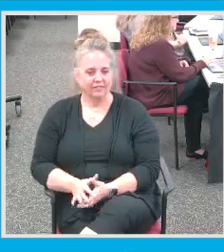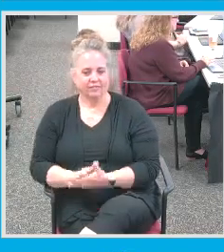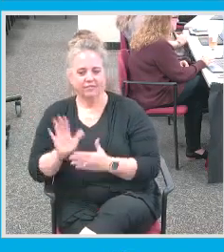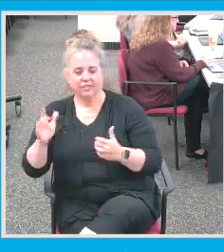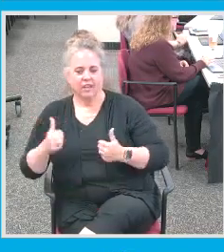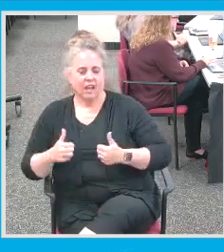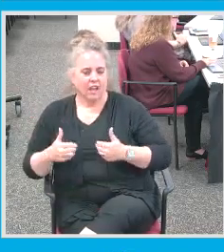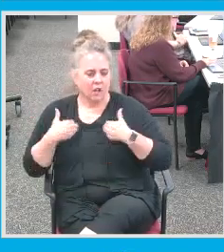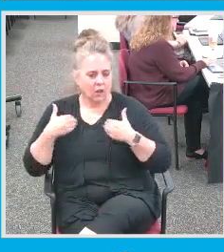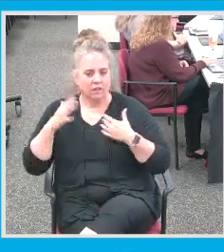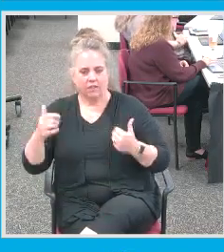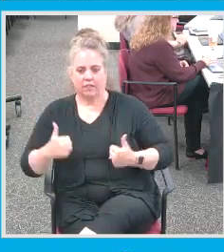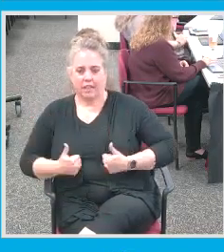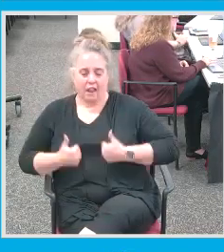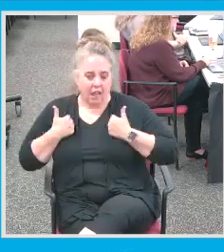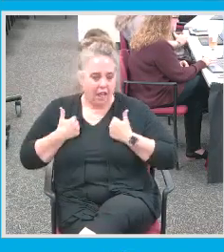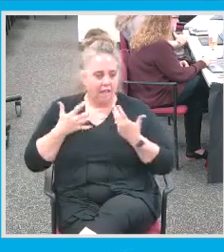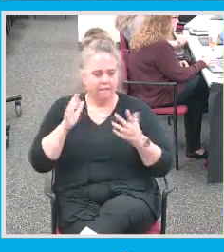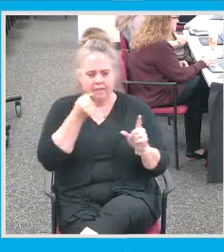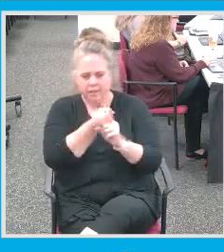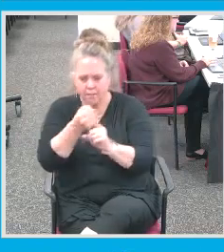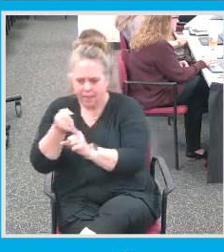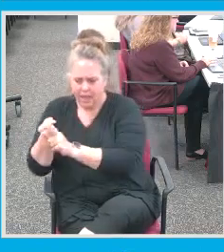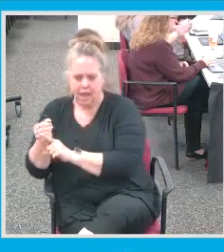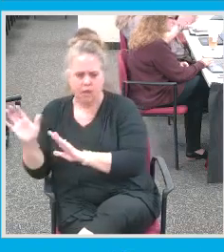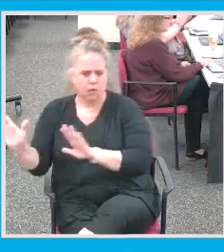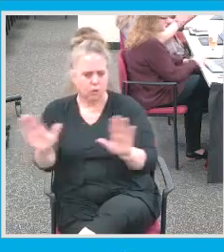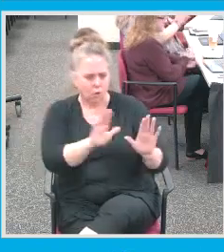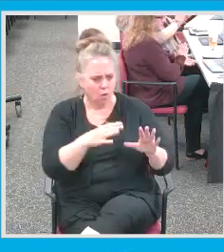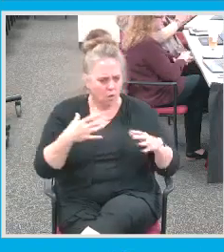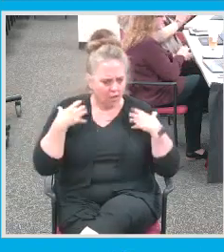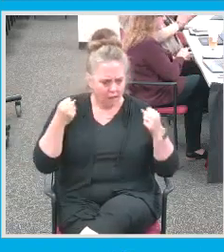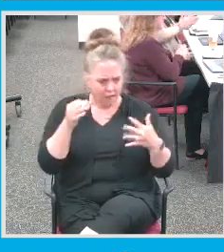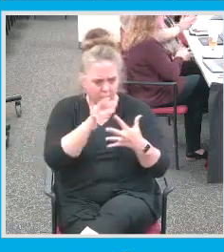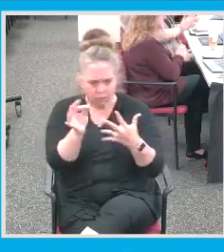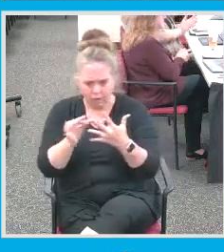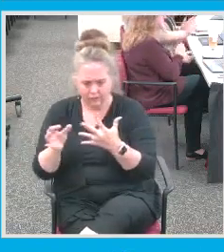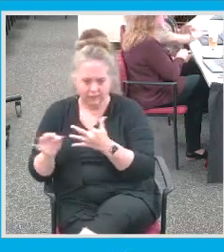healthy choices. Thank you. Thank you.